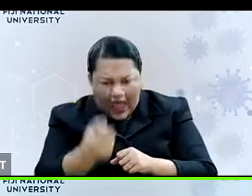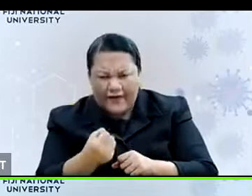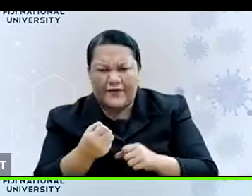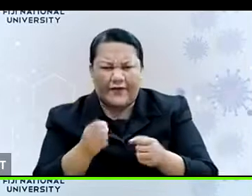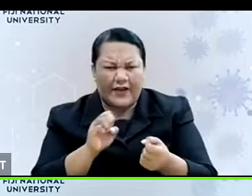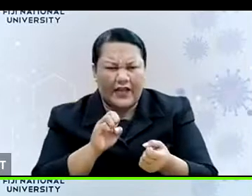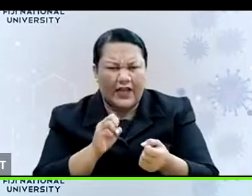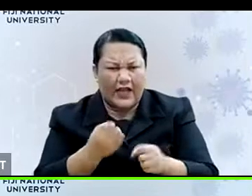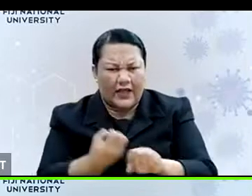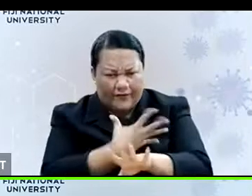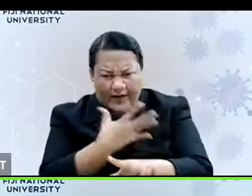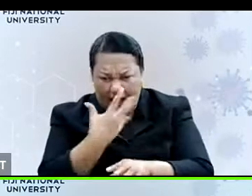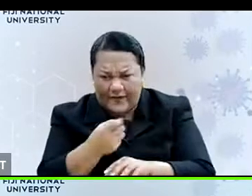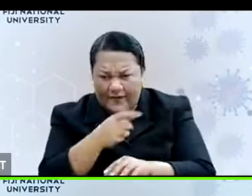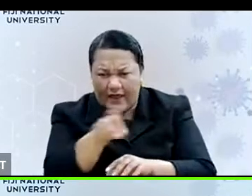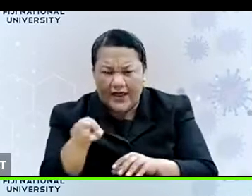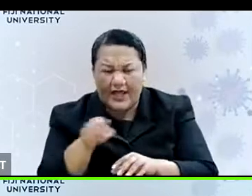and